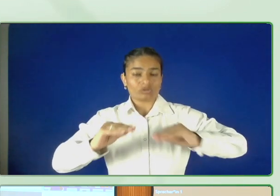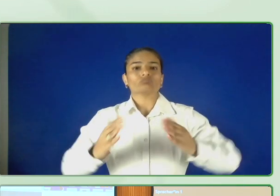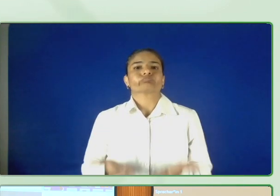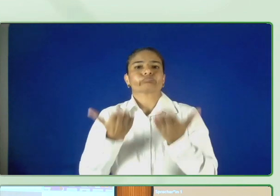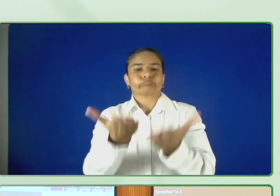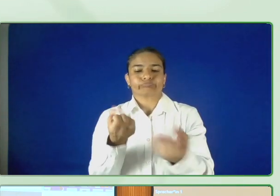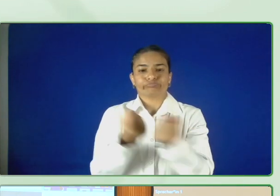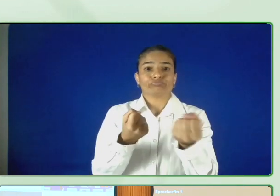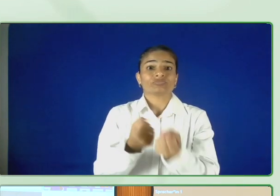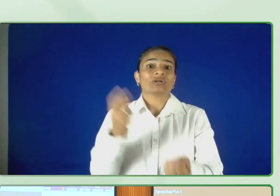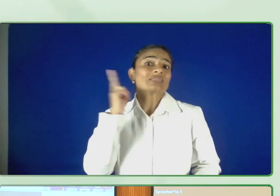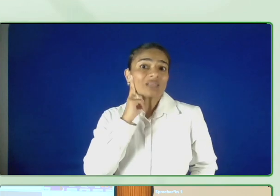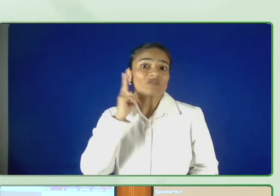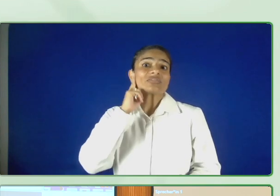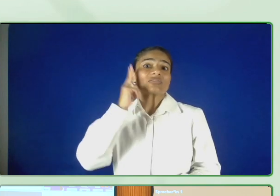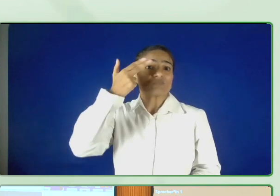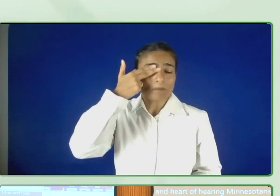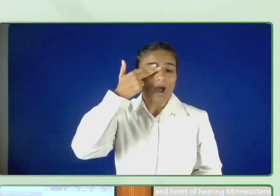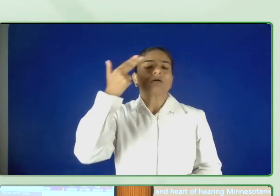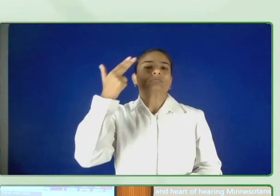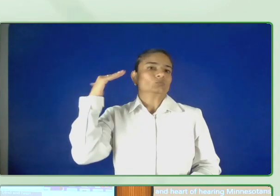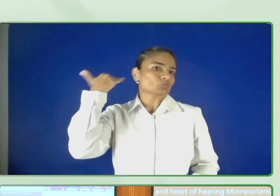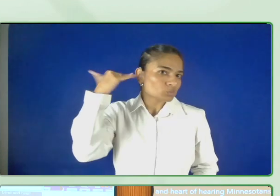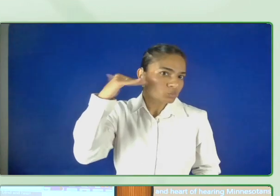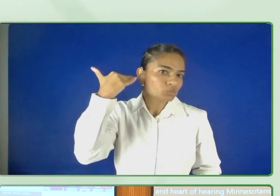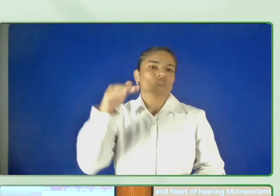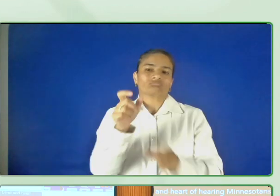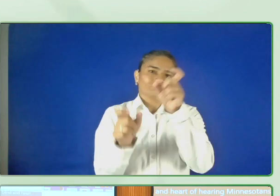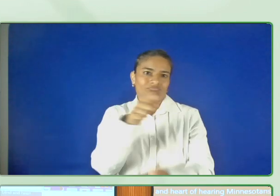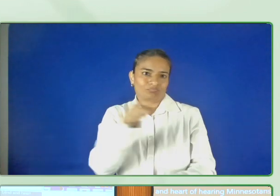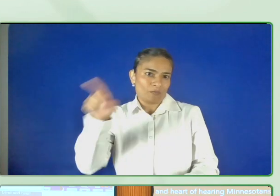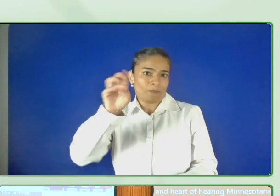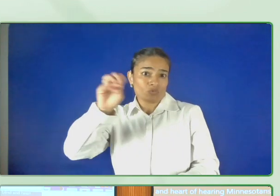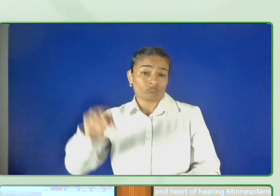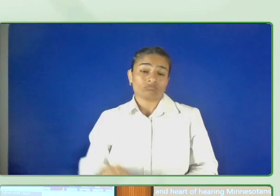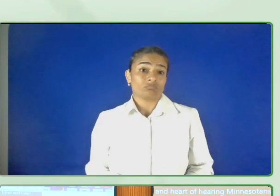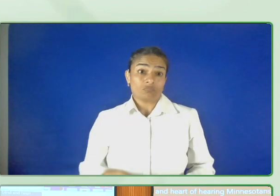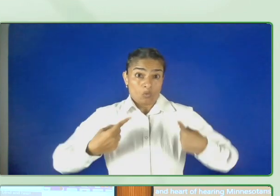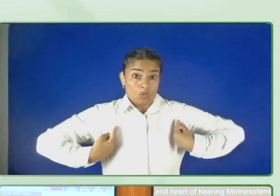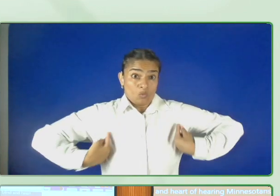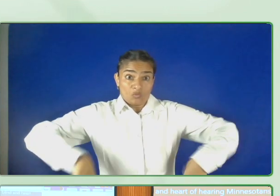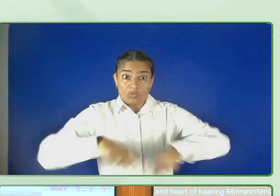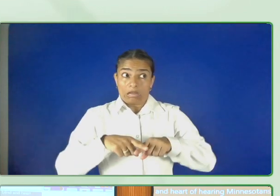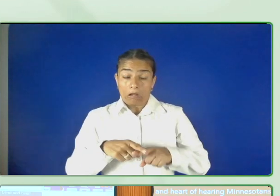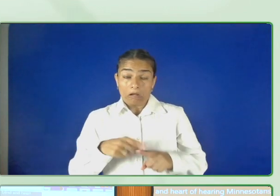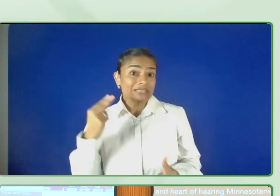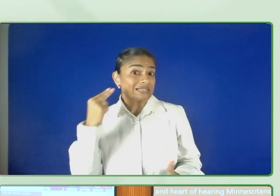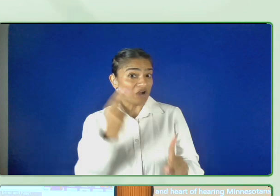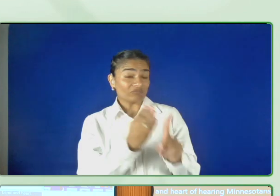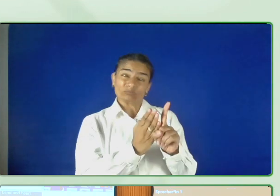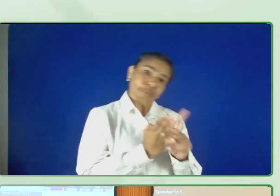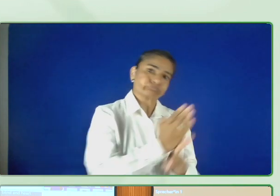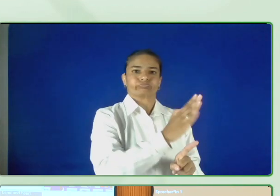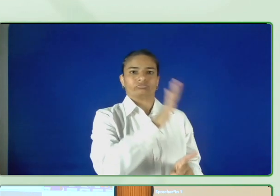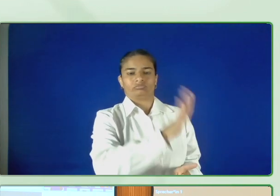Minnesotans. We're the only deaf-specific nonprofit organization leading and running for and